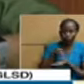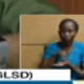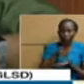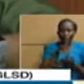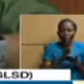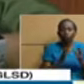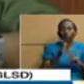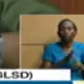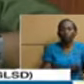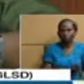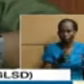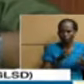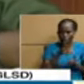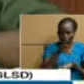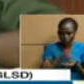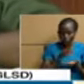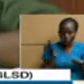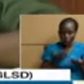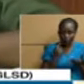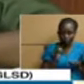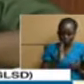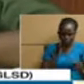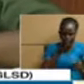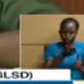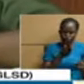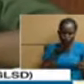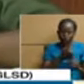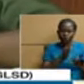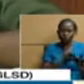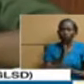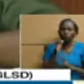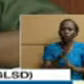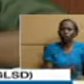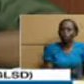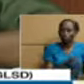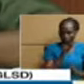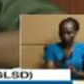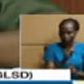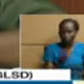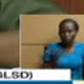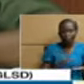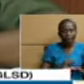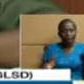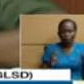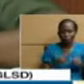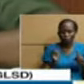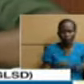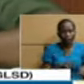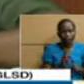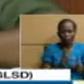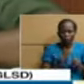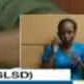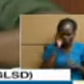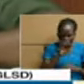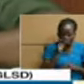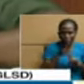and household level, so that if you are targeting, you really target the vulnerable groups. And there's nothing like let's look for the vulnerable, the